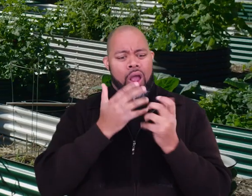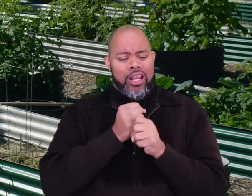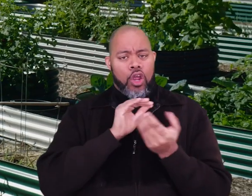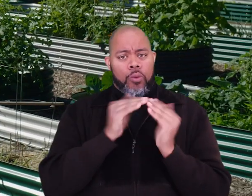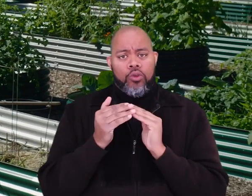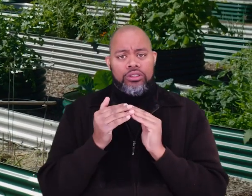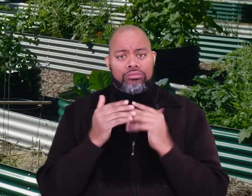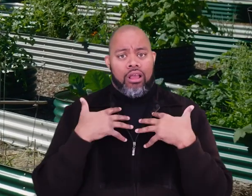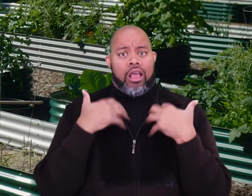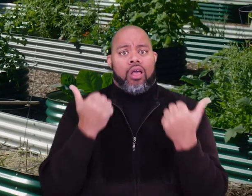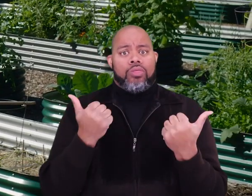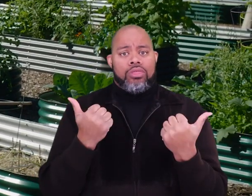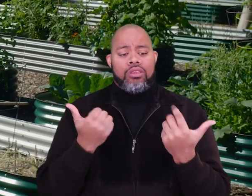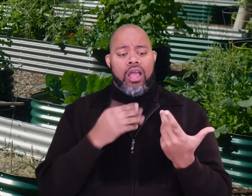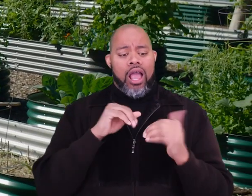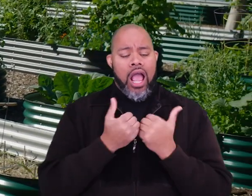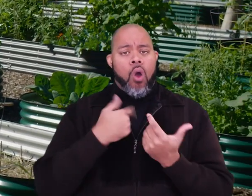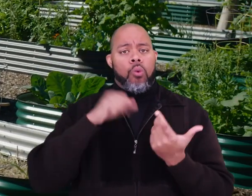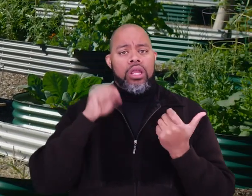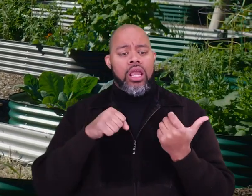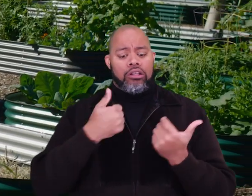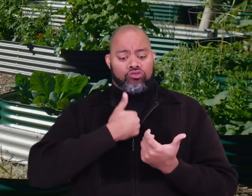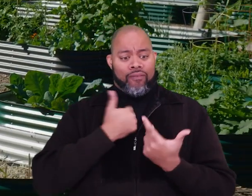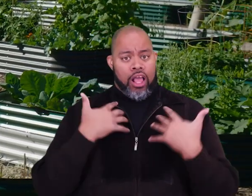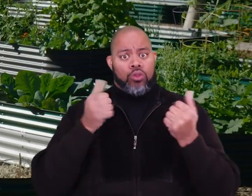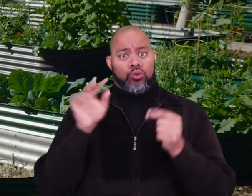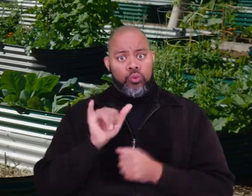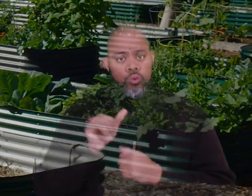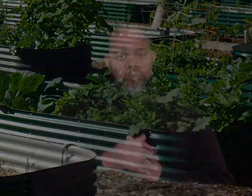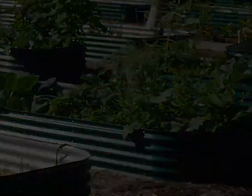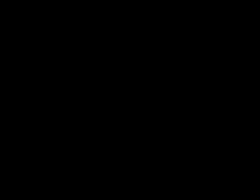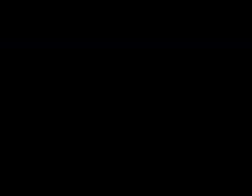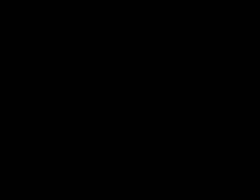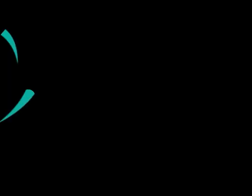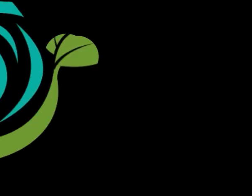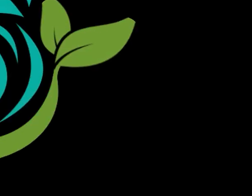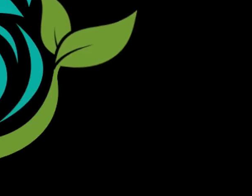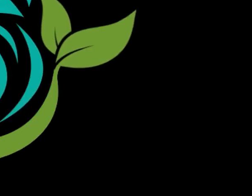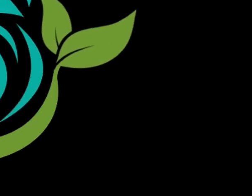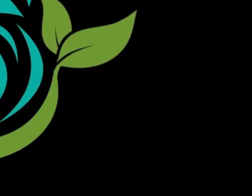how we get our communities healthier and how we get ourselves healthier,